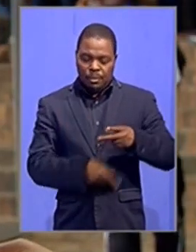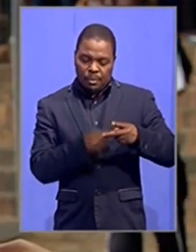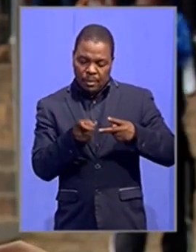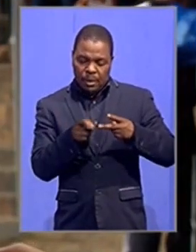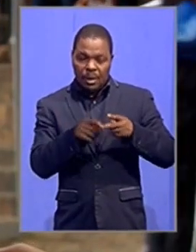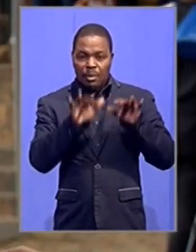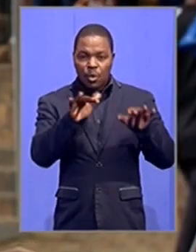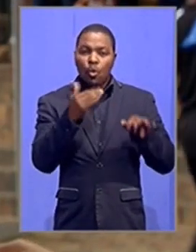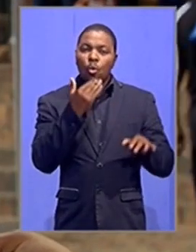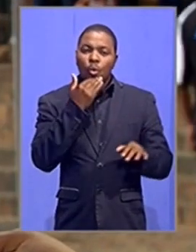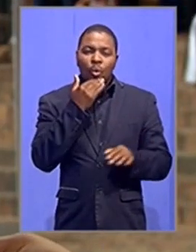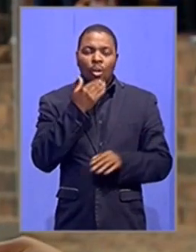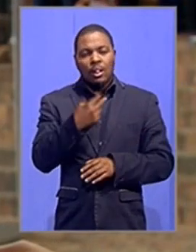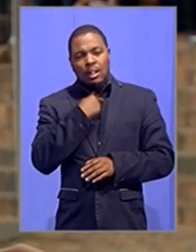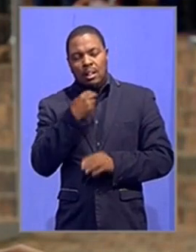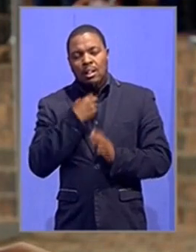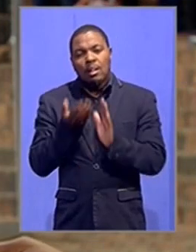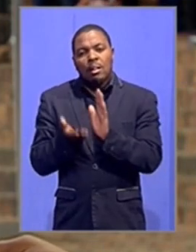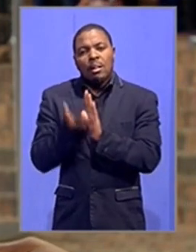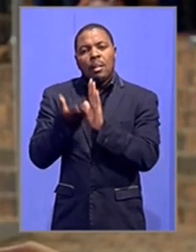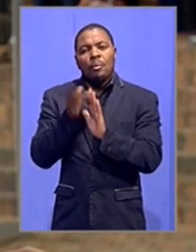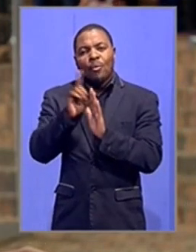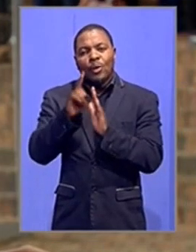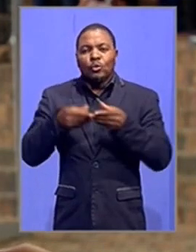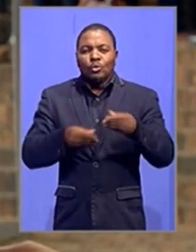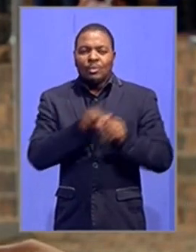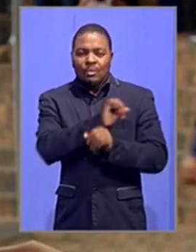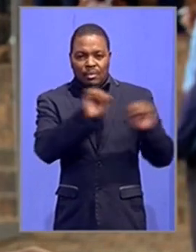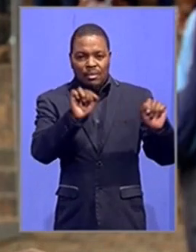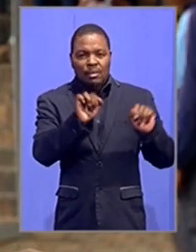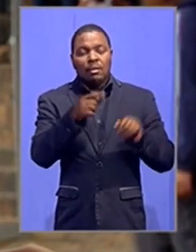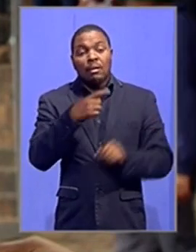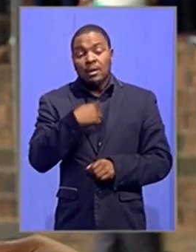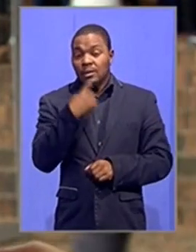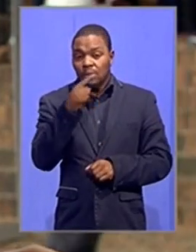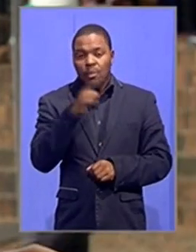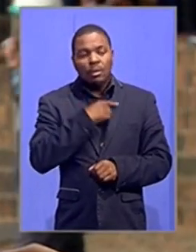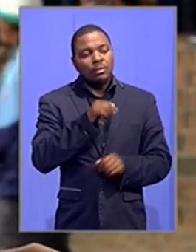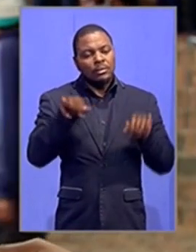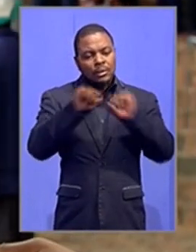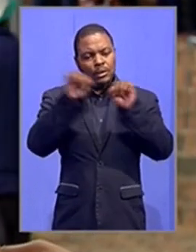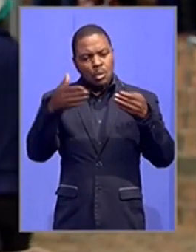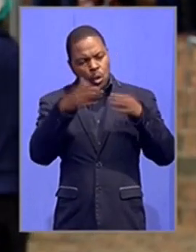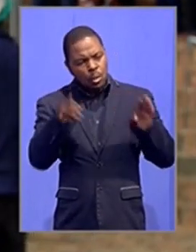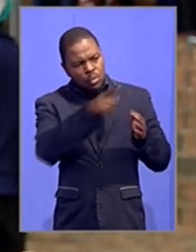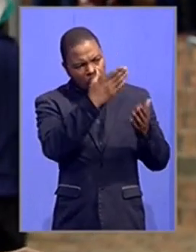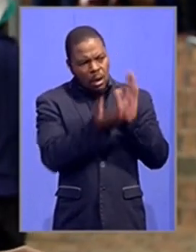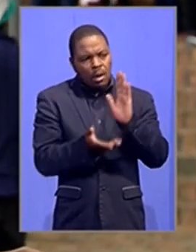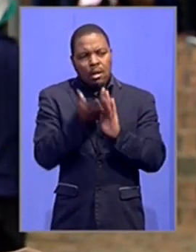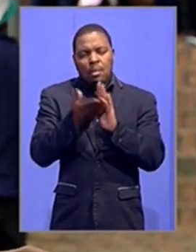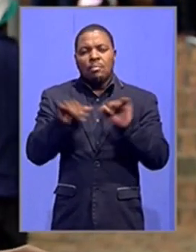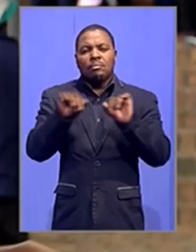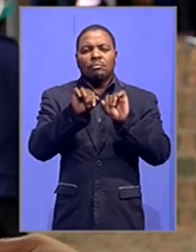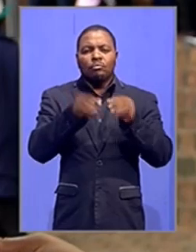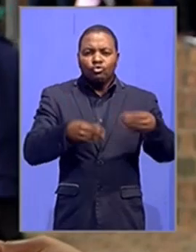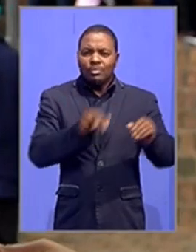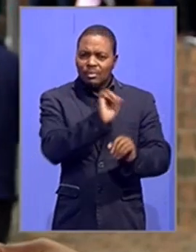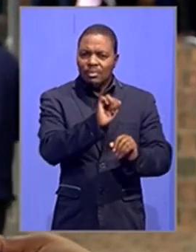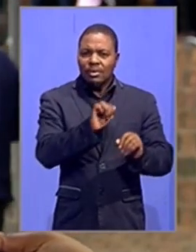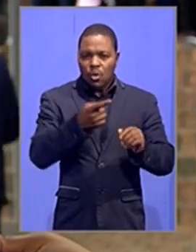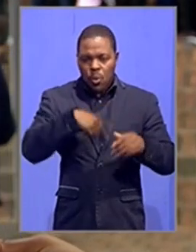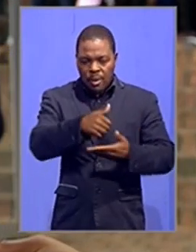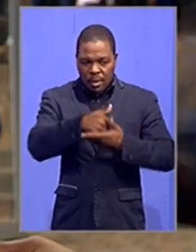not upload documents. You will recall that we did say that we have opened the system for them to upload documents, and they are being assisted because